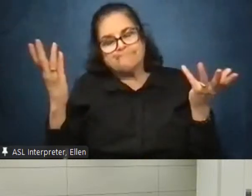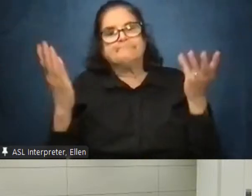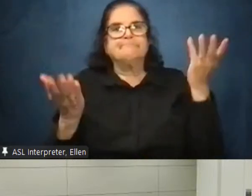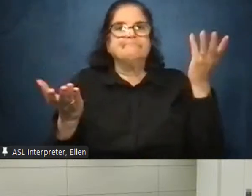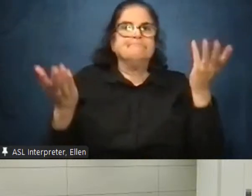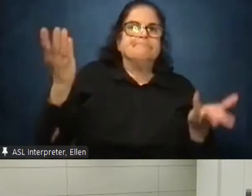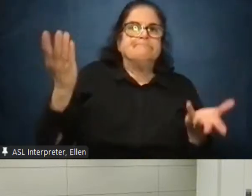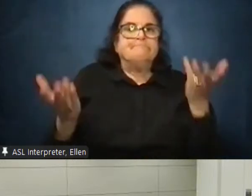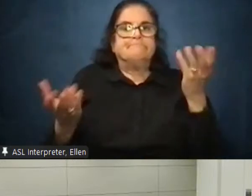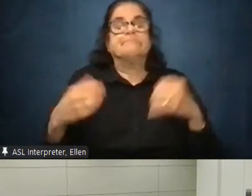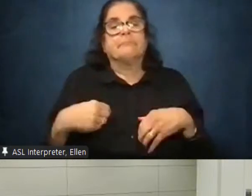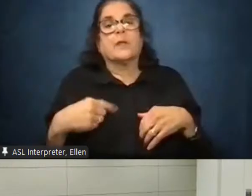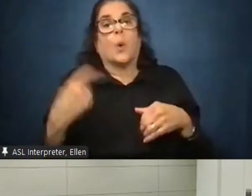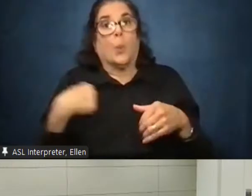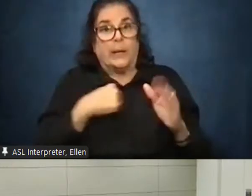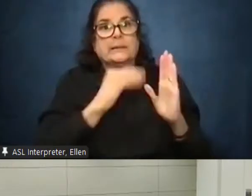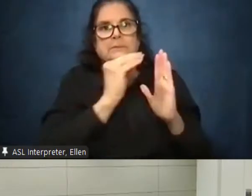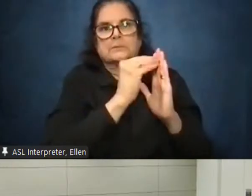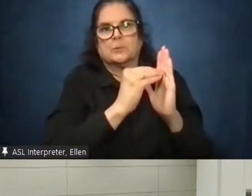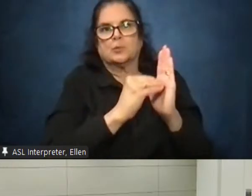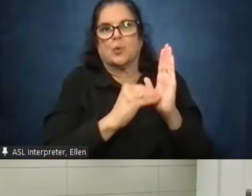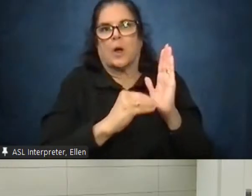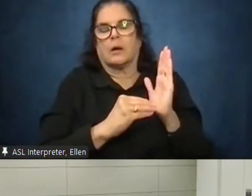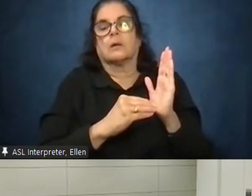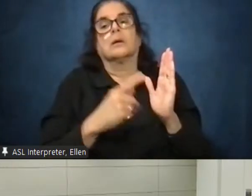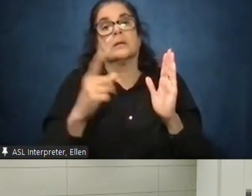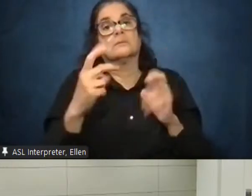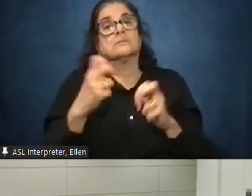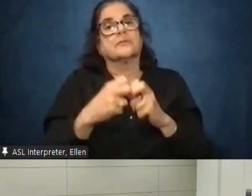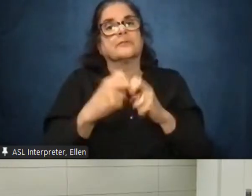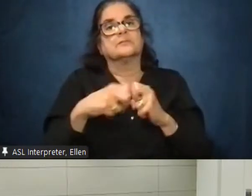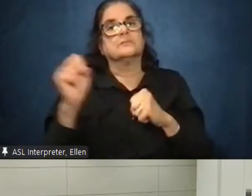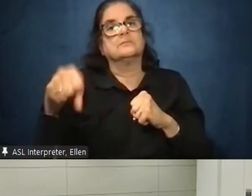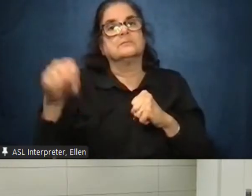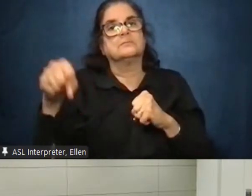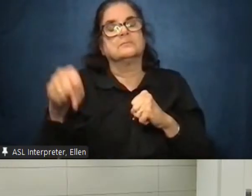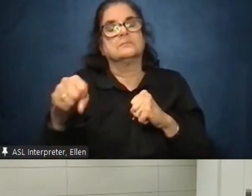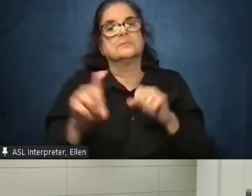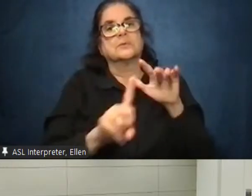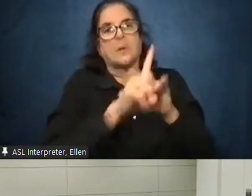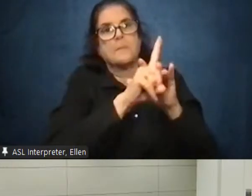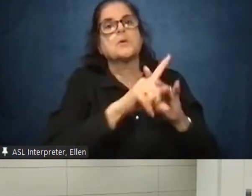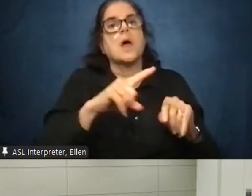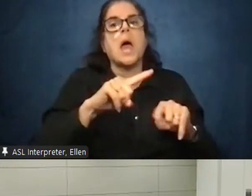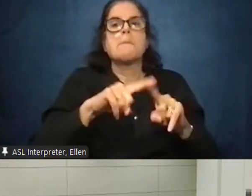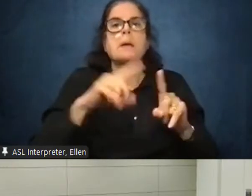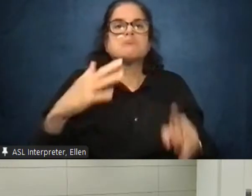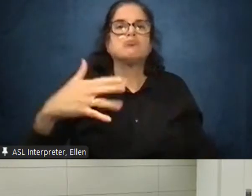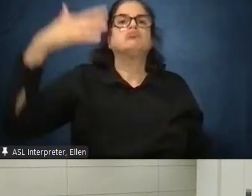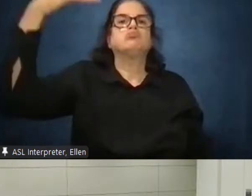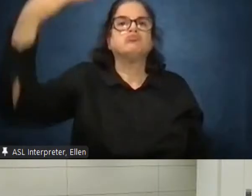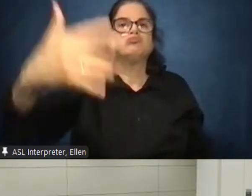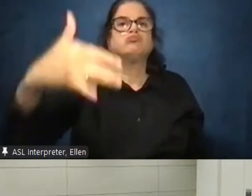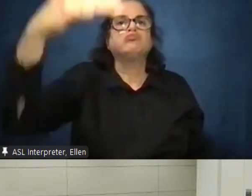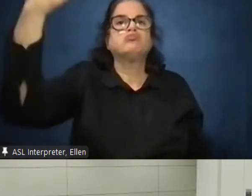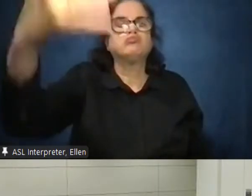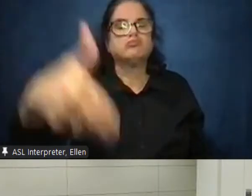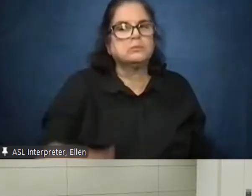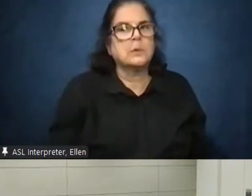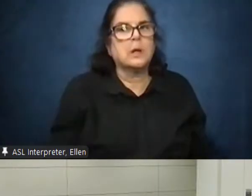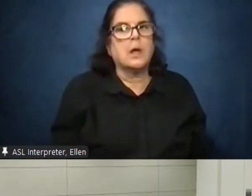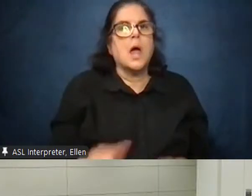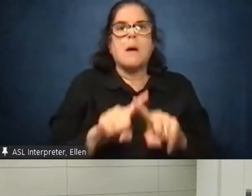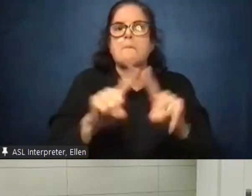evasion is something that we track. It is a challenge that we see, and it's not something that we see it at such a high rate that we have concerns from a